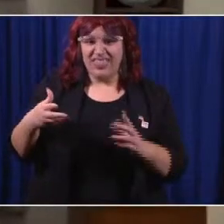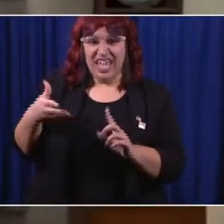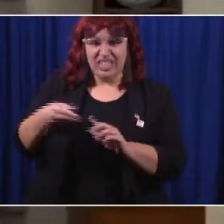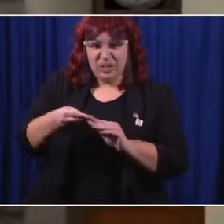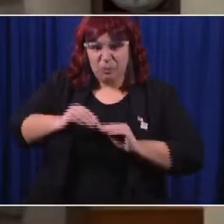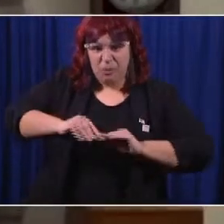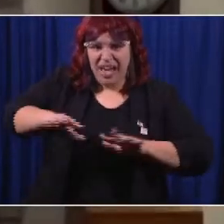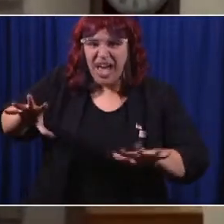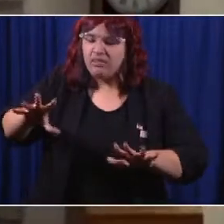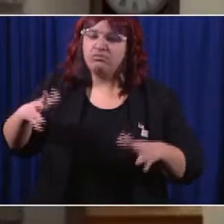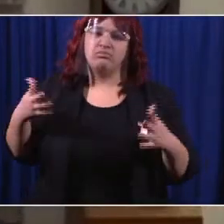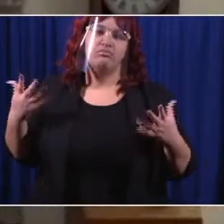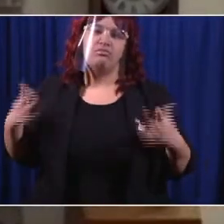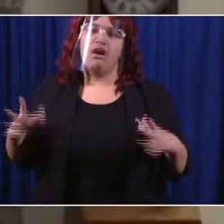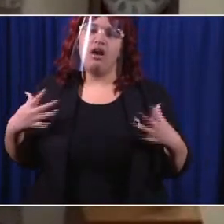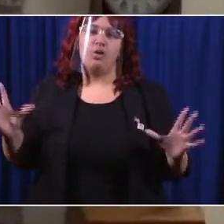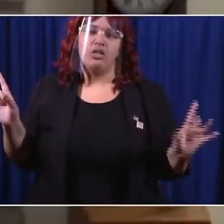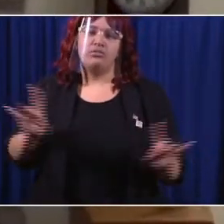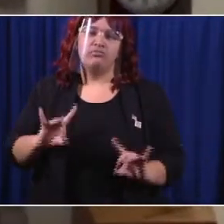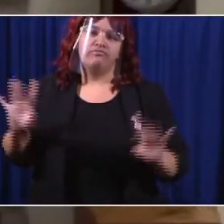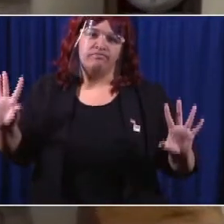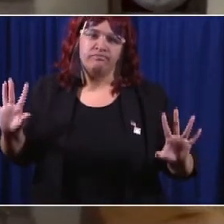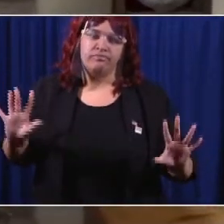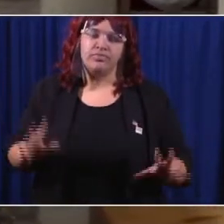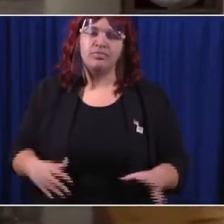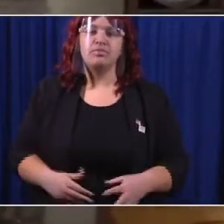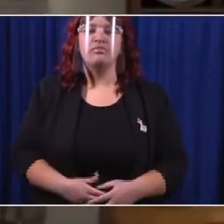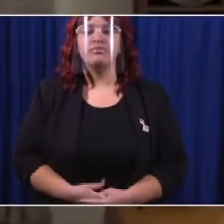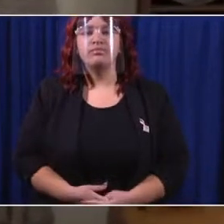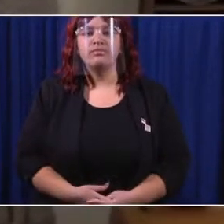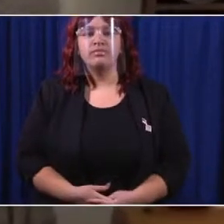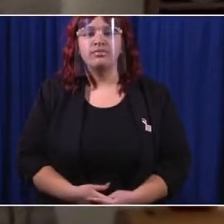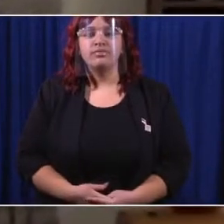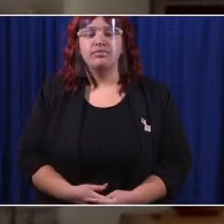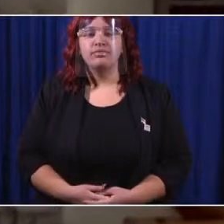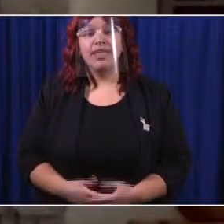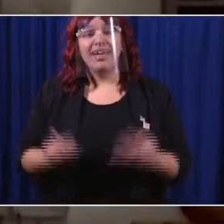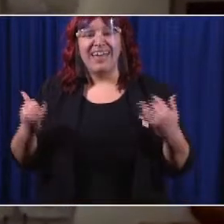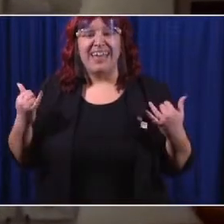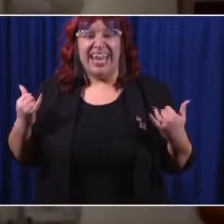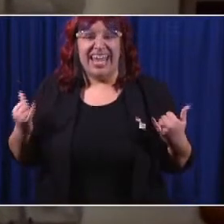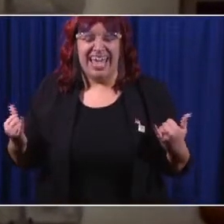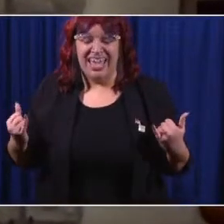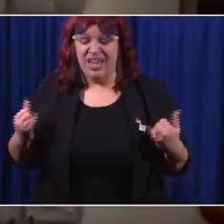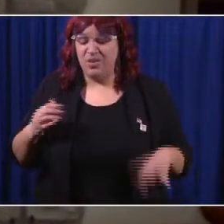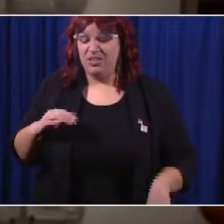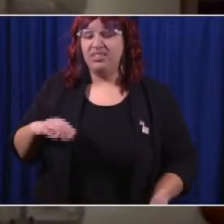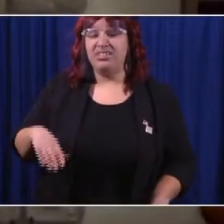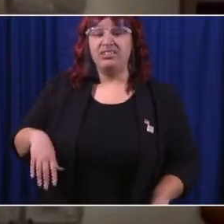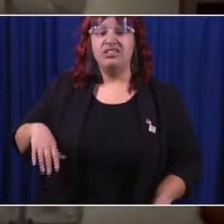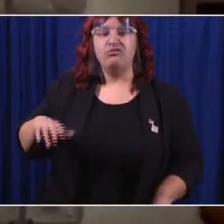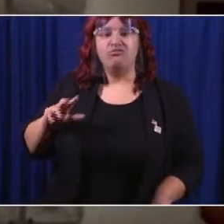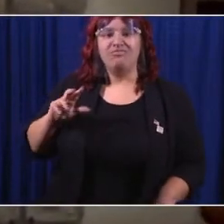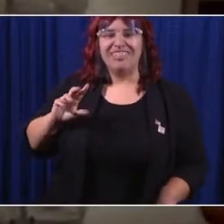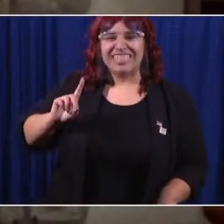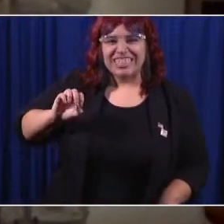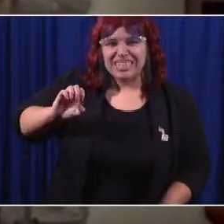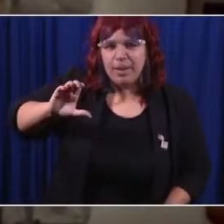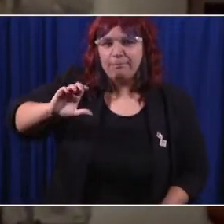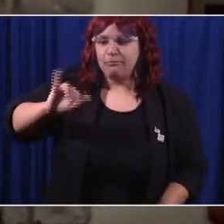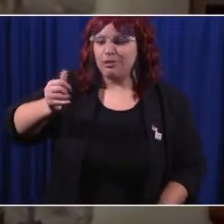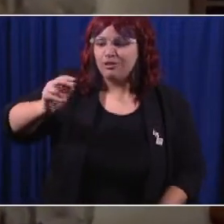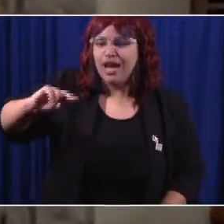As we move into colder months and spend more time inside, proper ventilation and filtration is even more